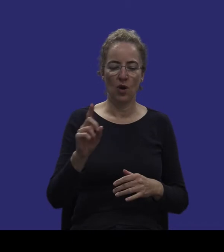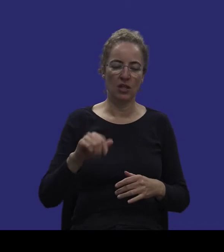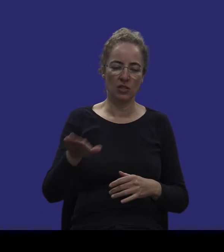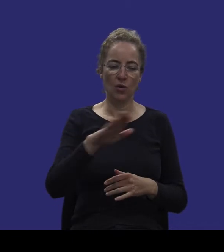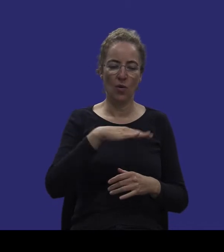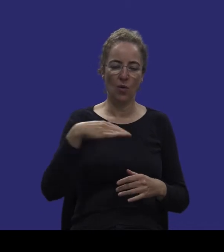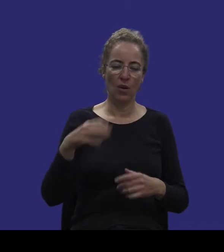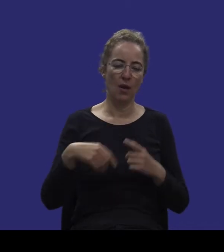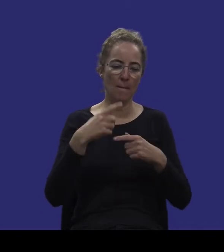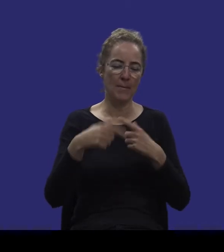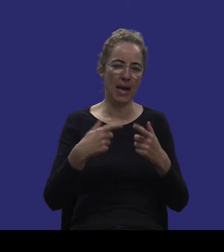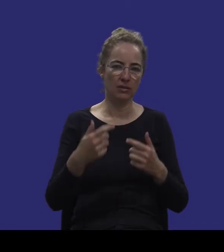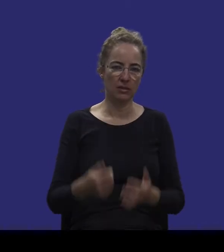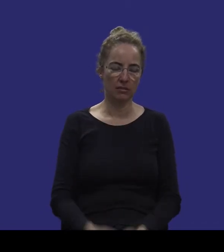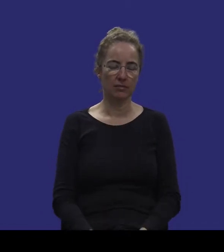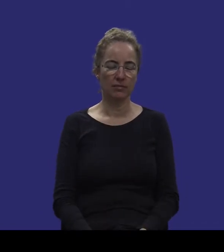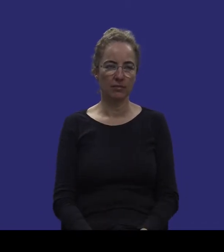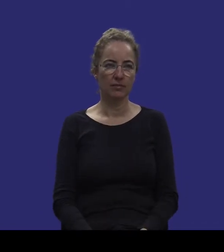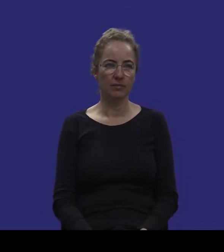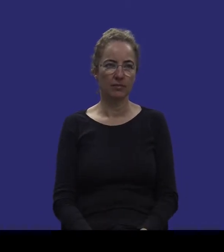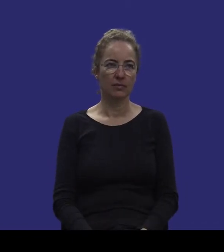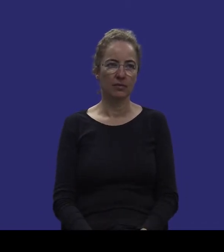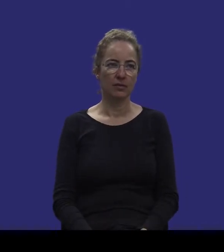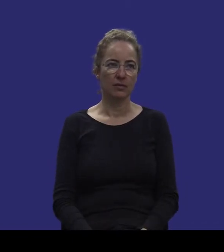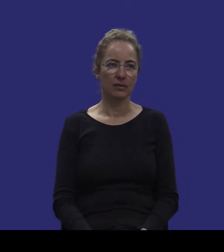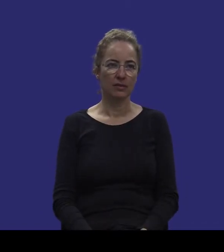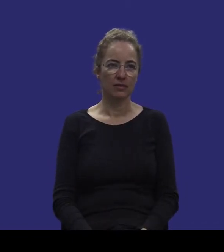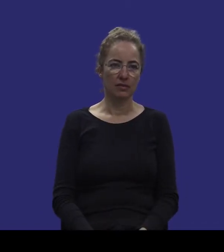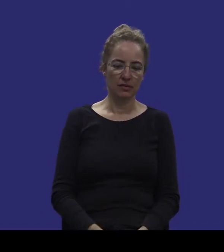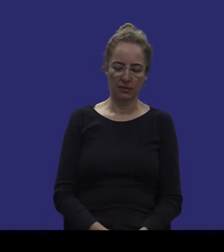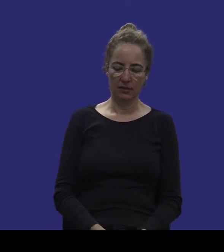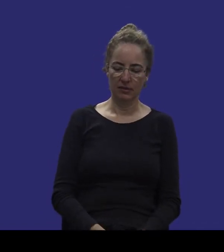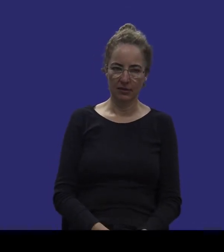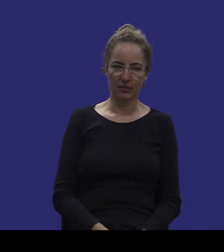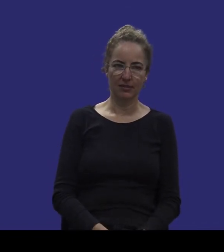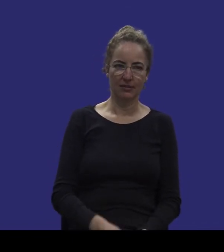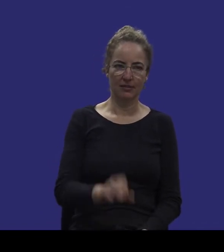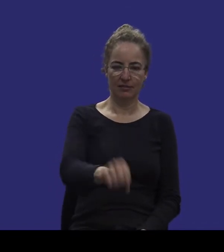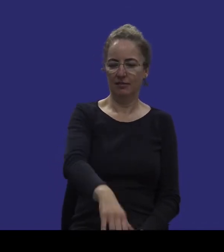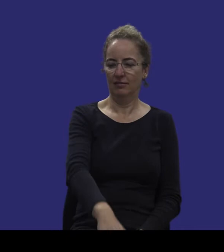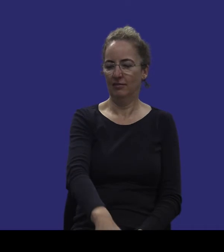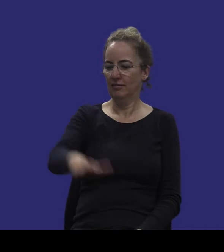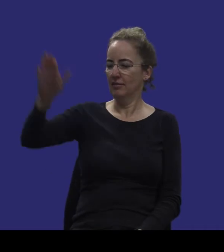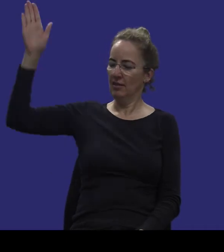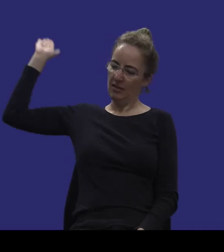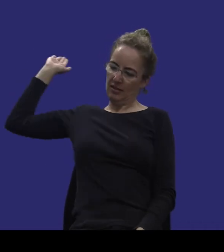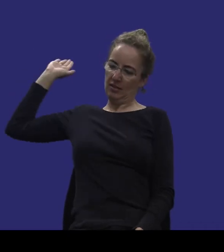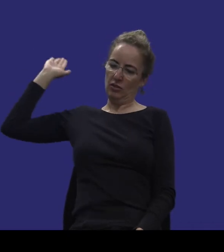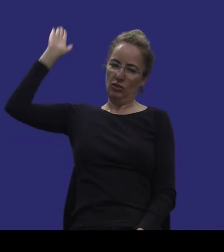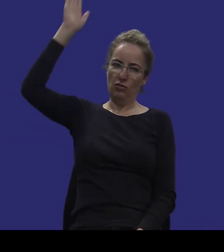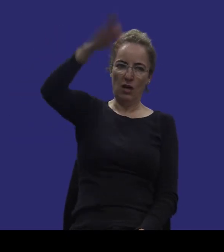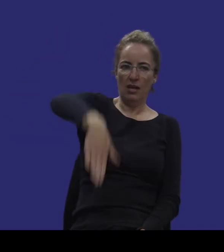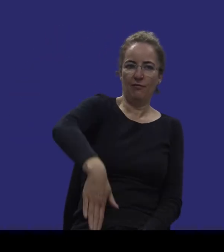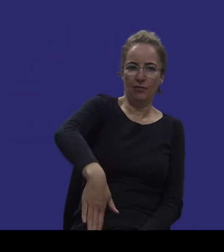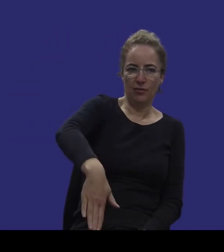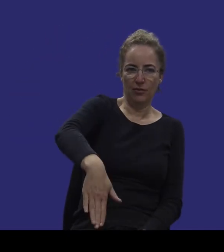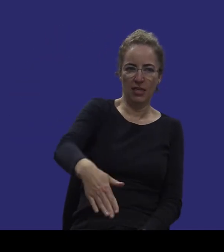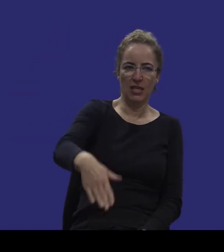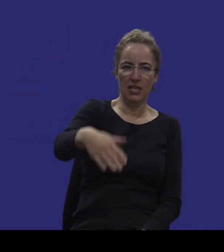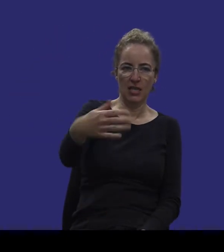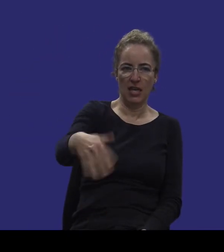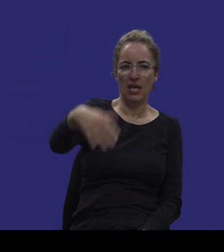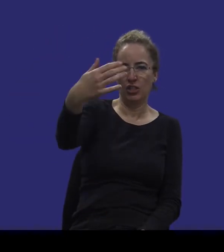that's what it's all about. You put your right foot in, you put your right foot out, you put your right